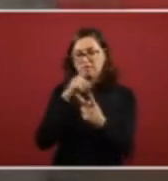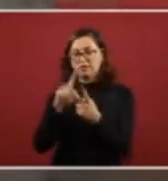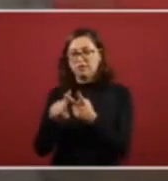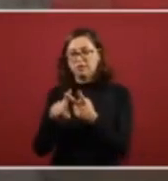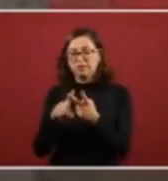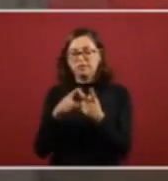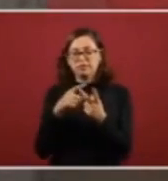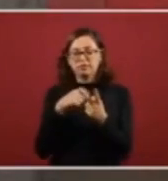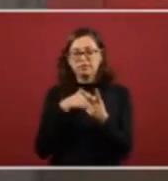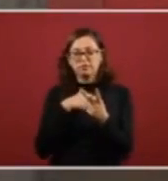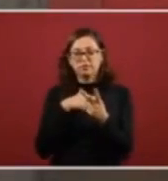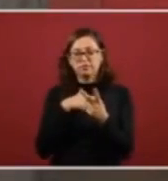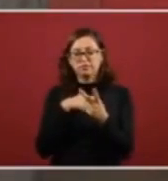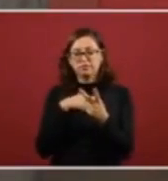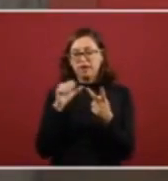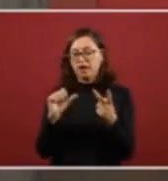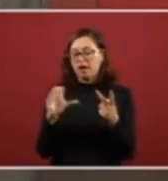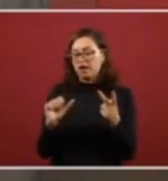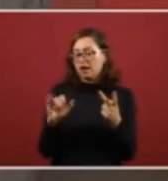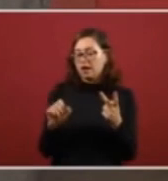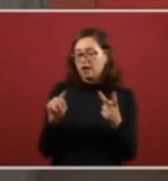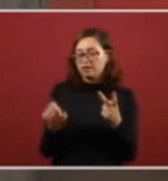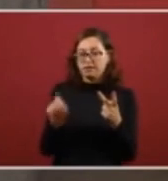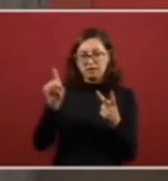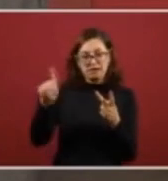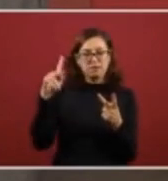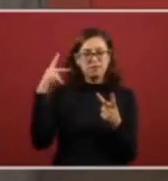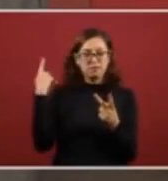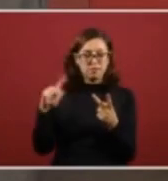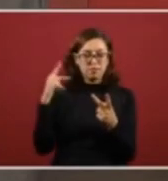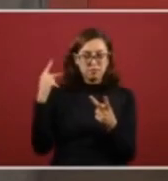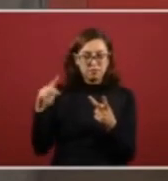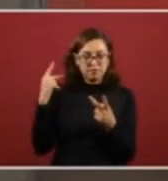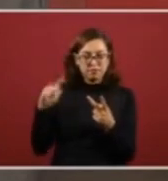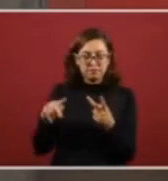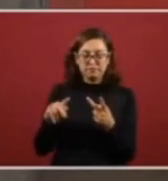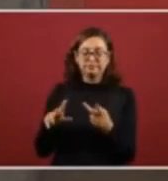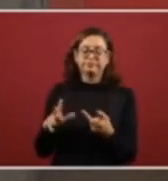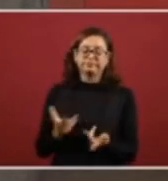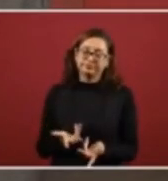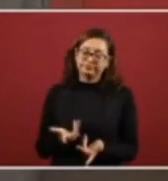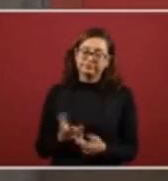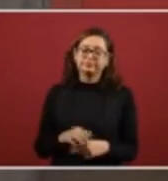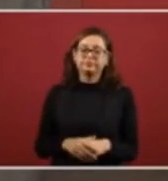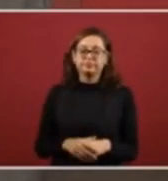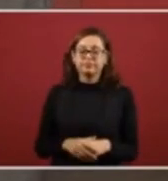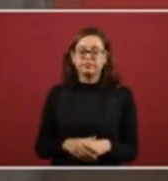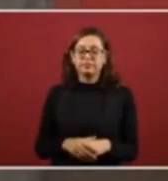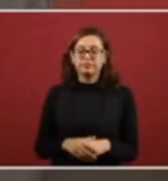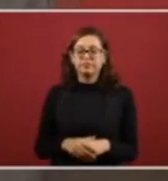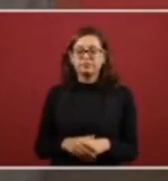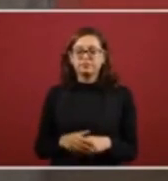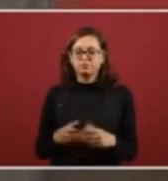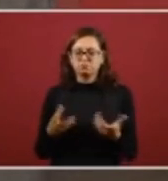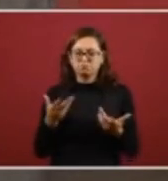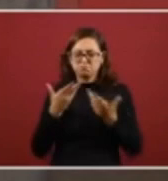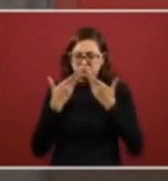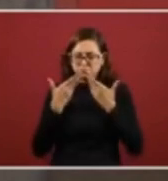and in Acajete, in Puebla, there existed a